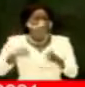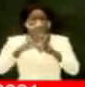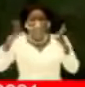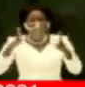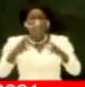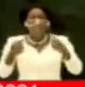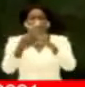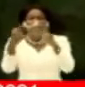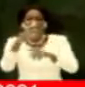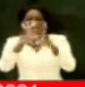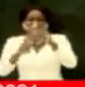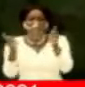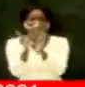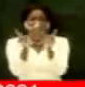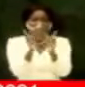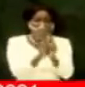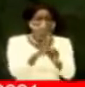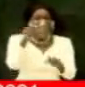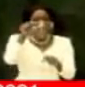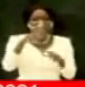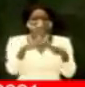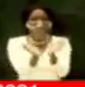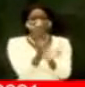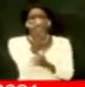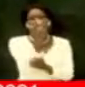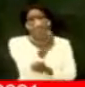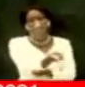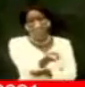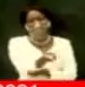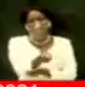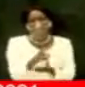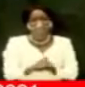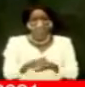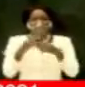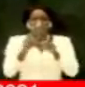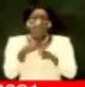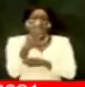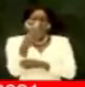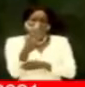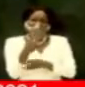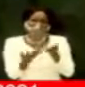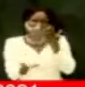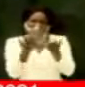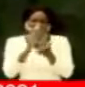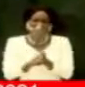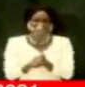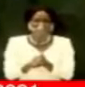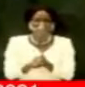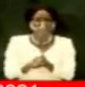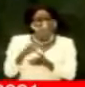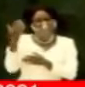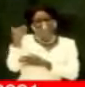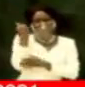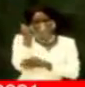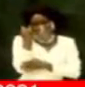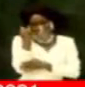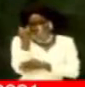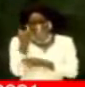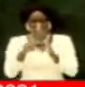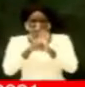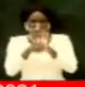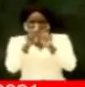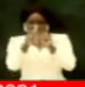protection. Let me also say this, that indeed, if you had COVID recently and you have just recovered, you should not go and get the